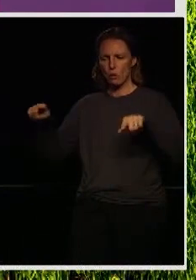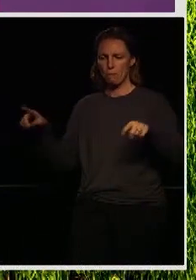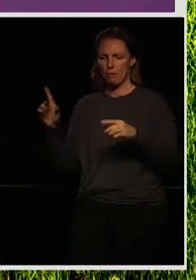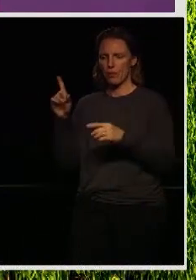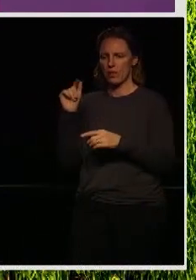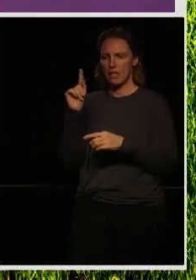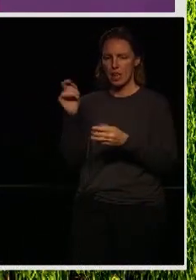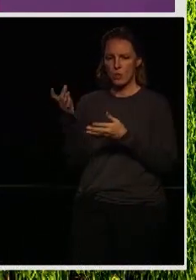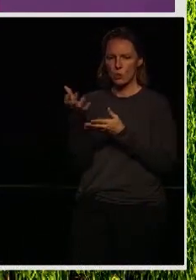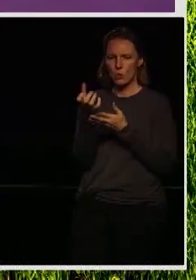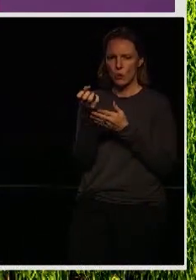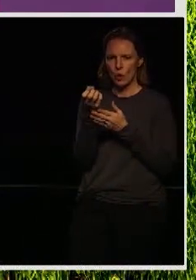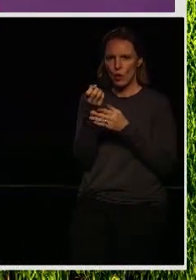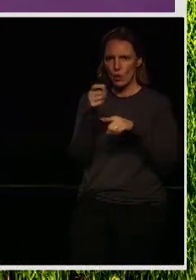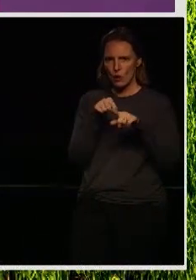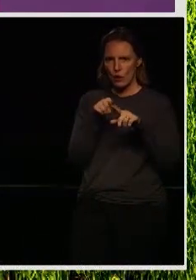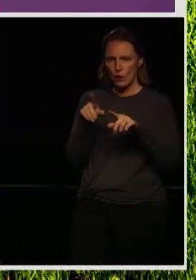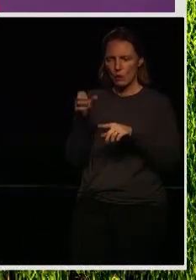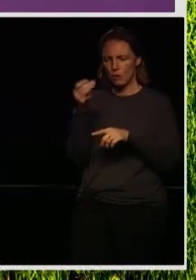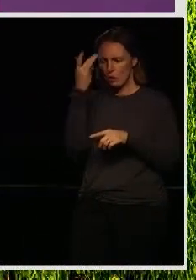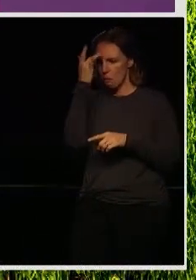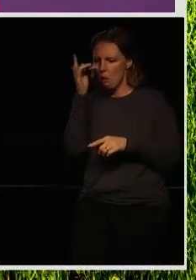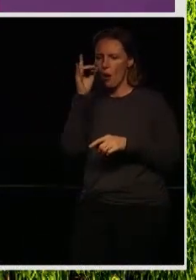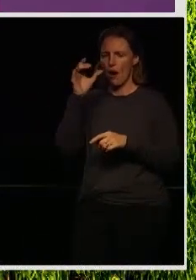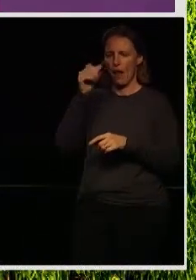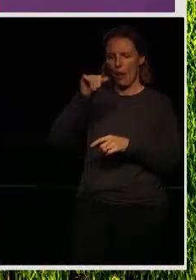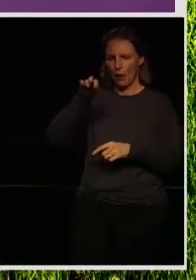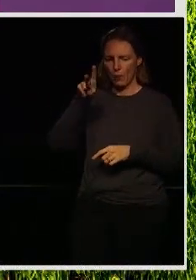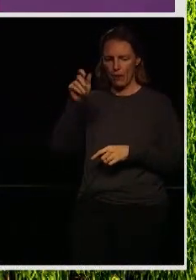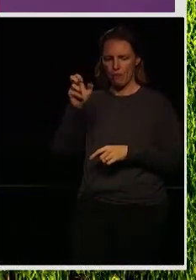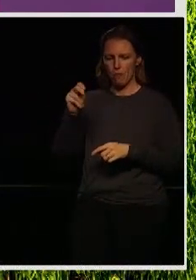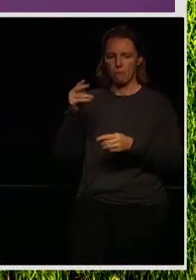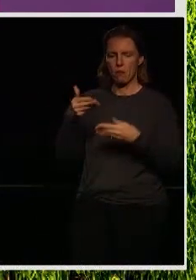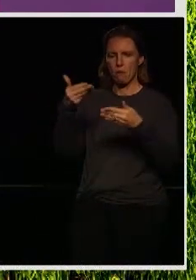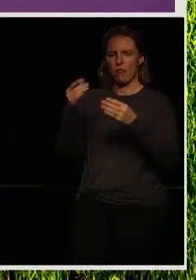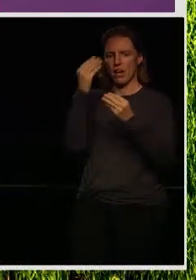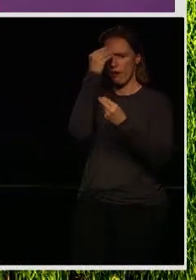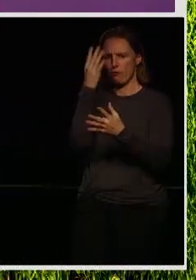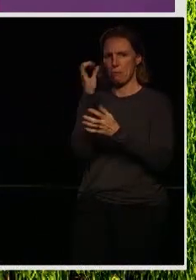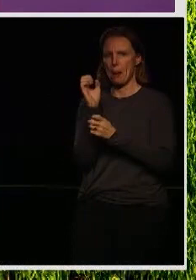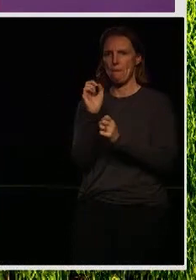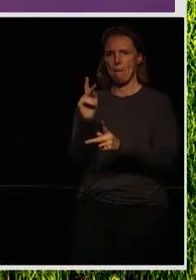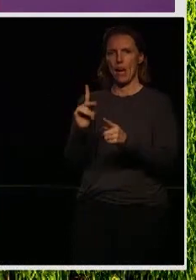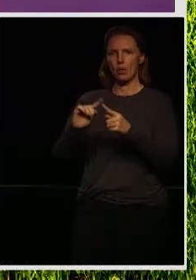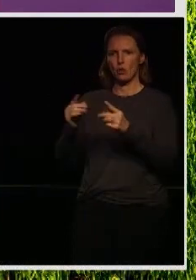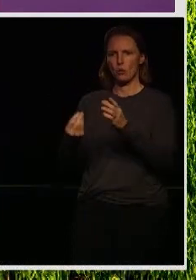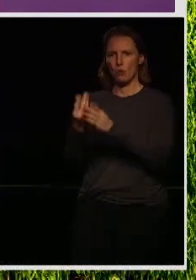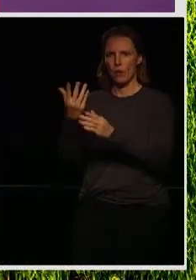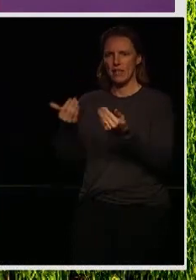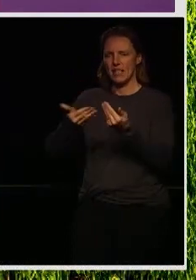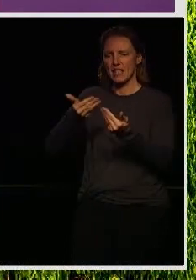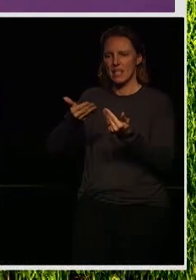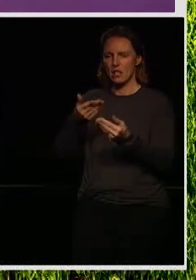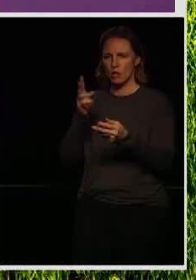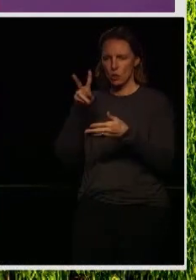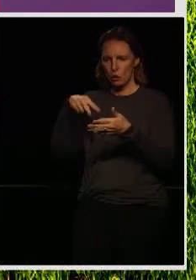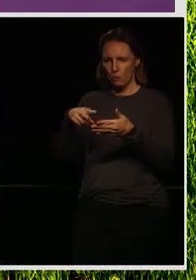sources and smart algorithms and provide this information back to growers in an